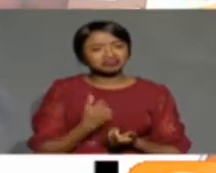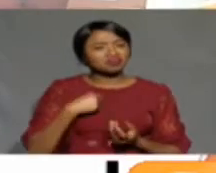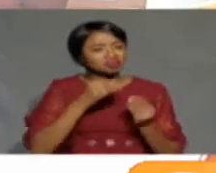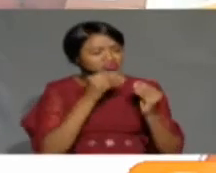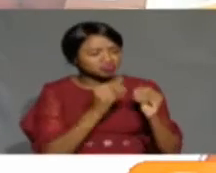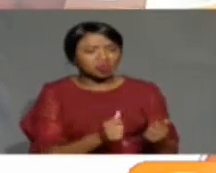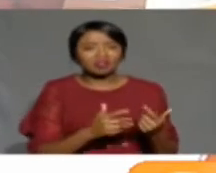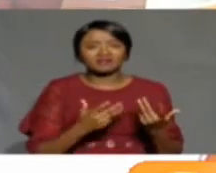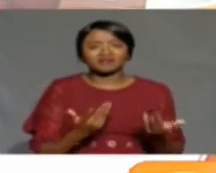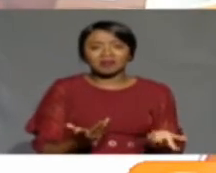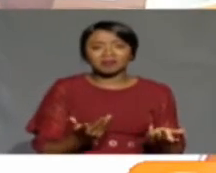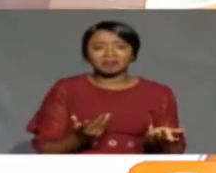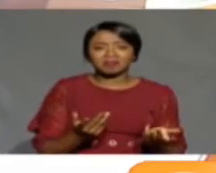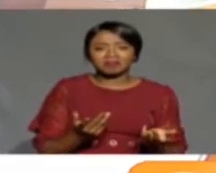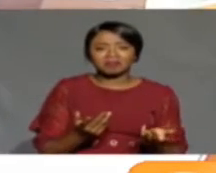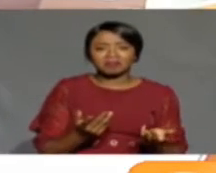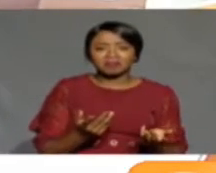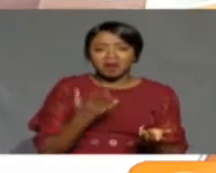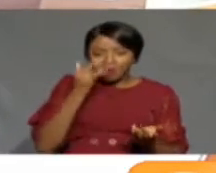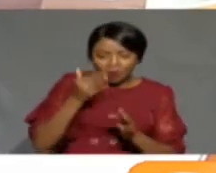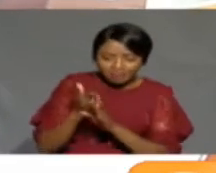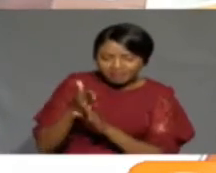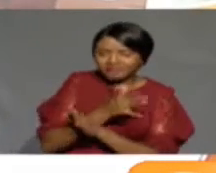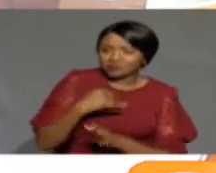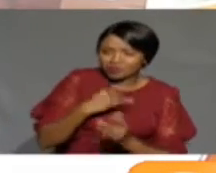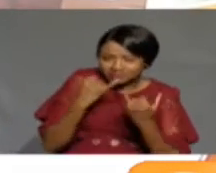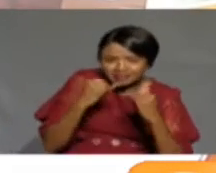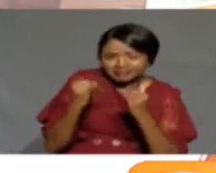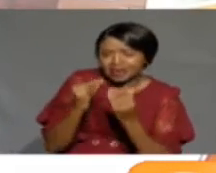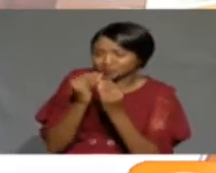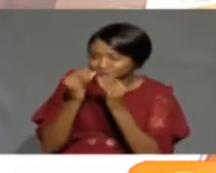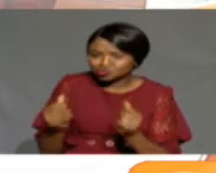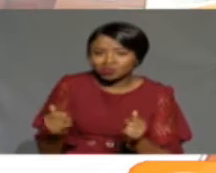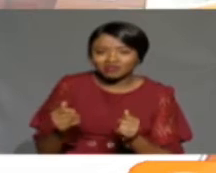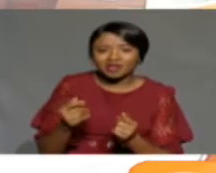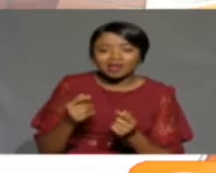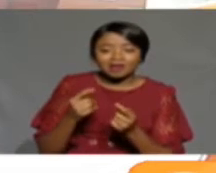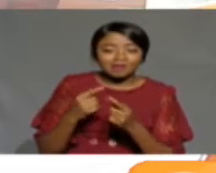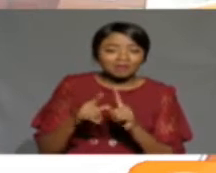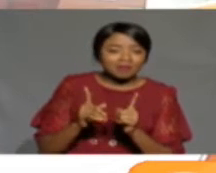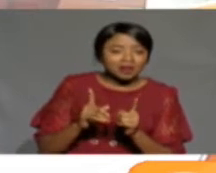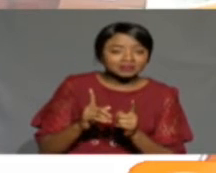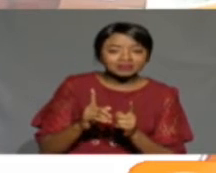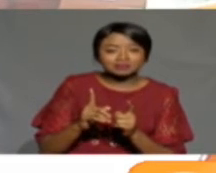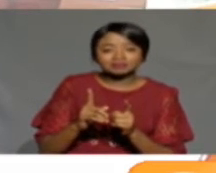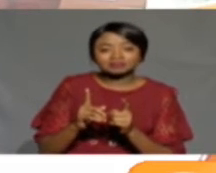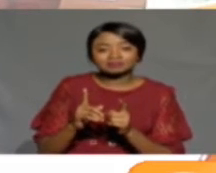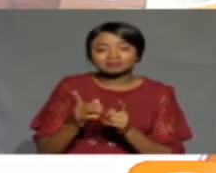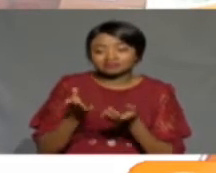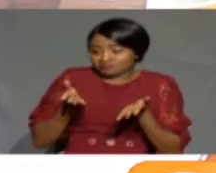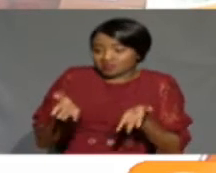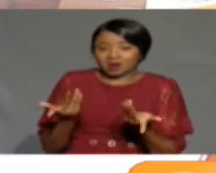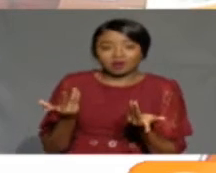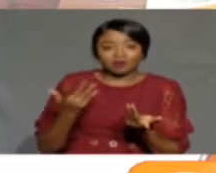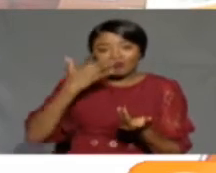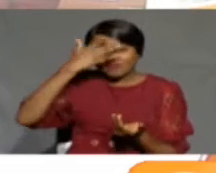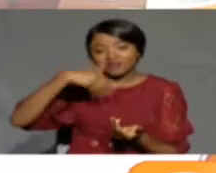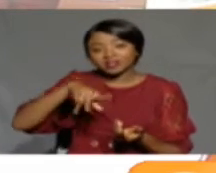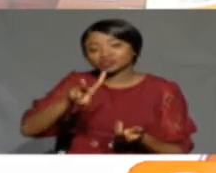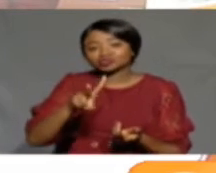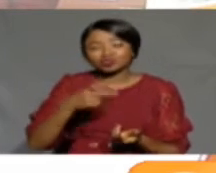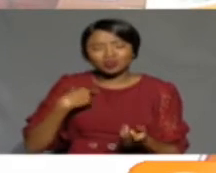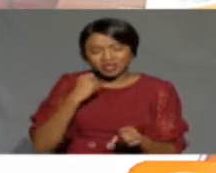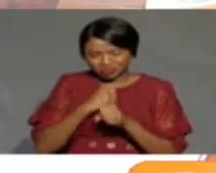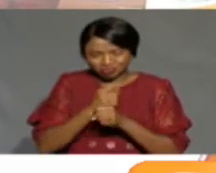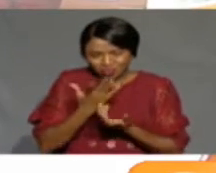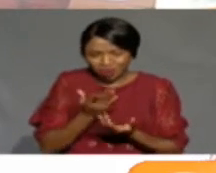one. There is mixed reaction as to whether it was successful. You would tell us that. But then here we are in phase two. How do we make sure that